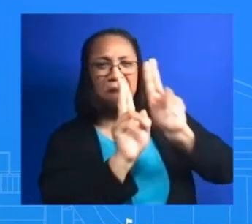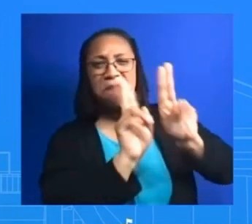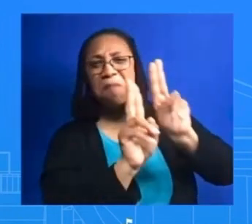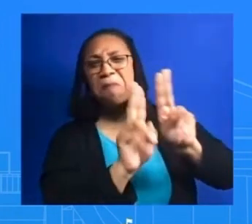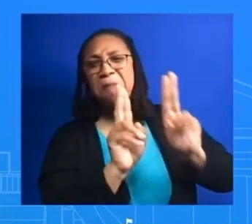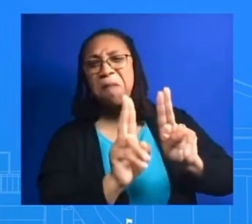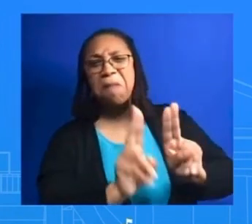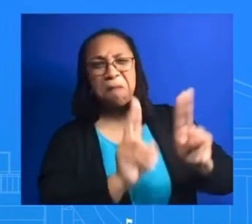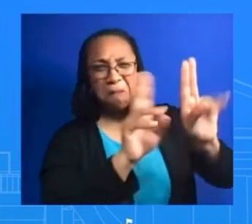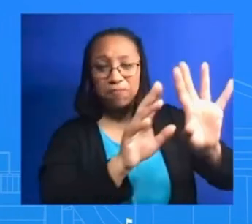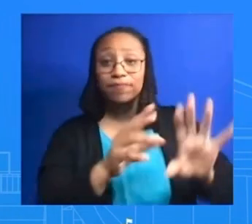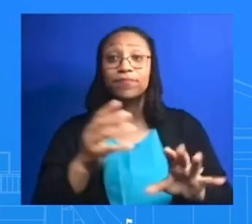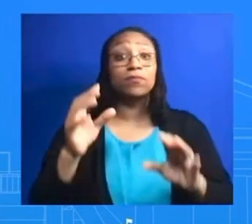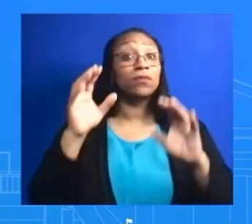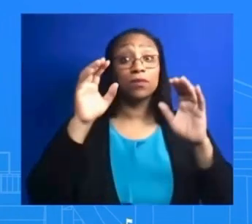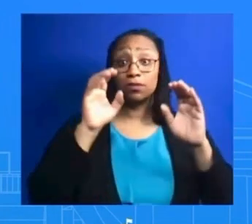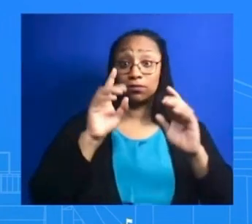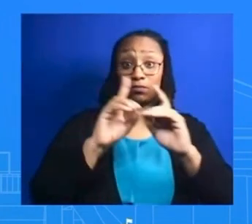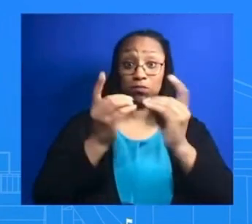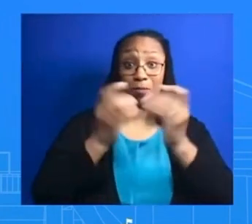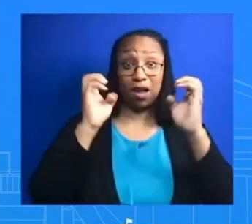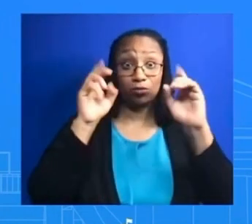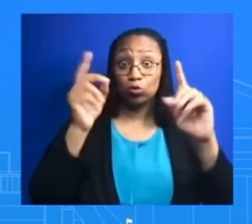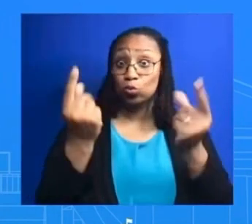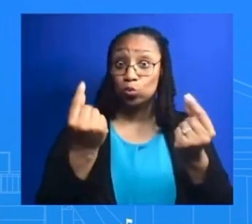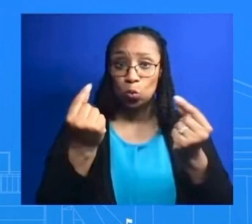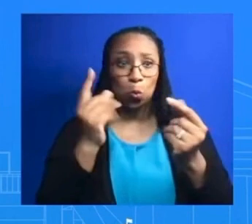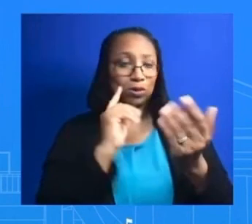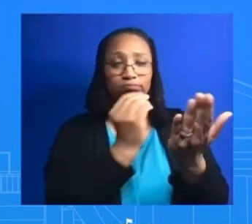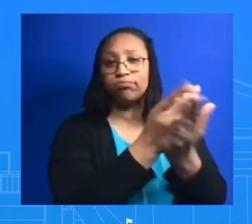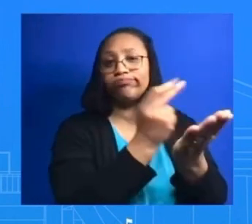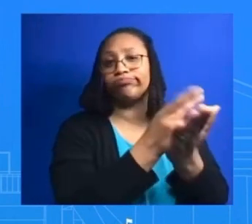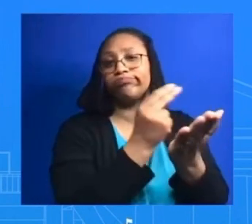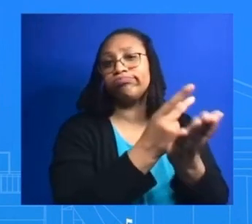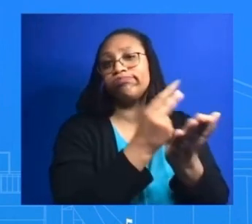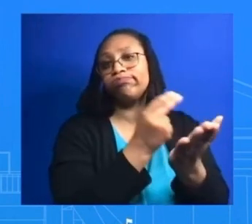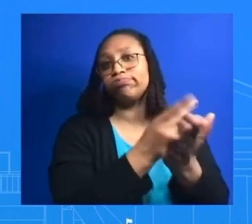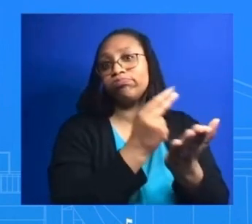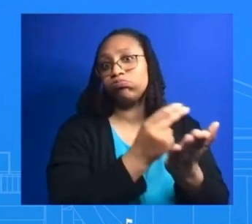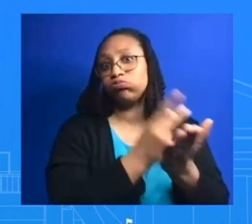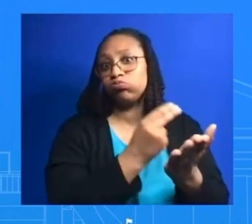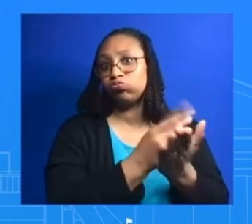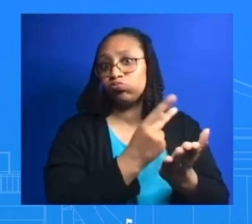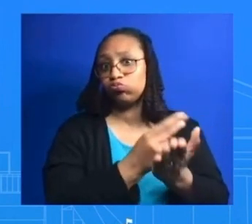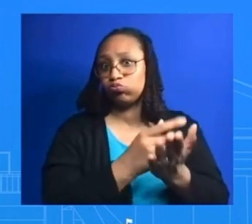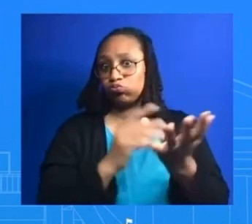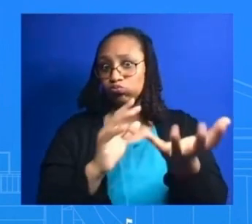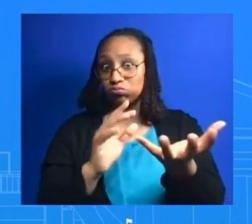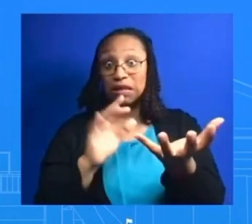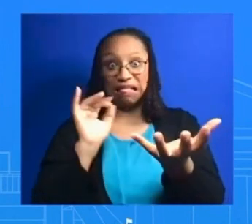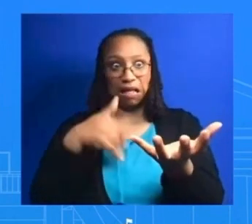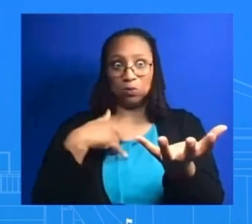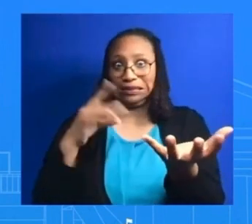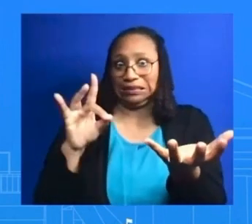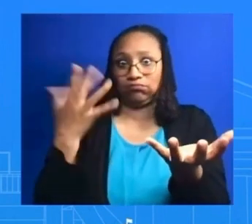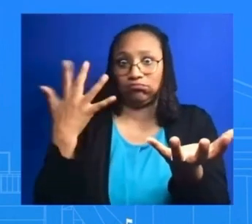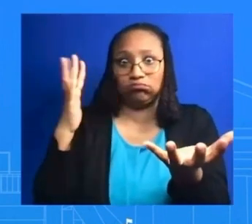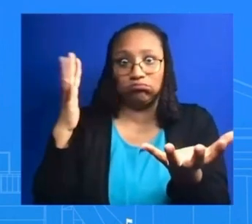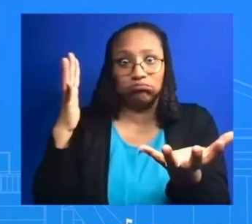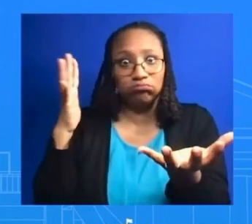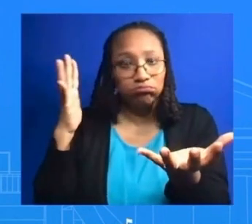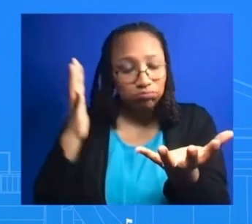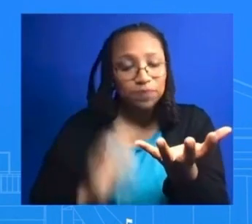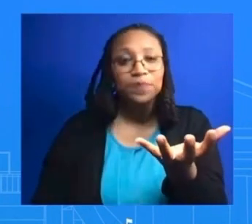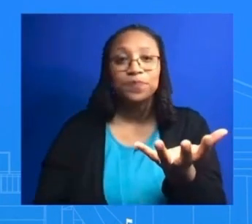information and to decide whether you're approved or not. That's exactly what we did. The court, unfortunately, the lower court in this case, stepped in before